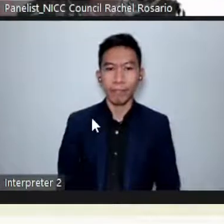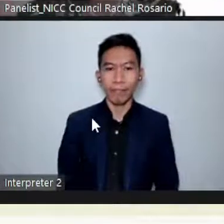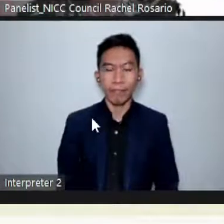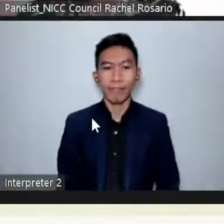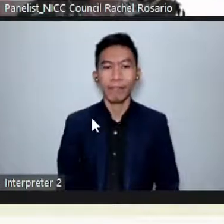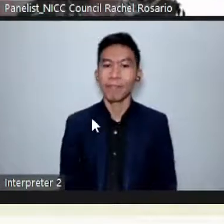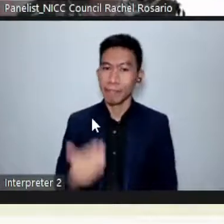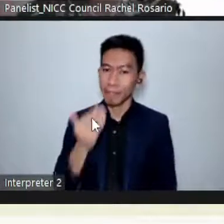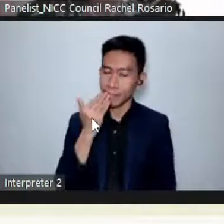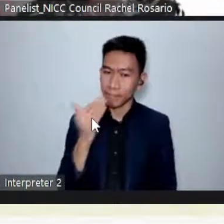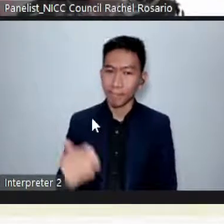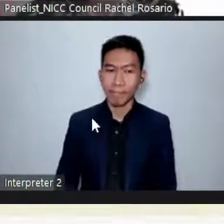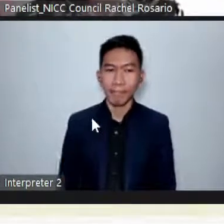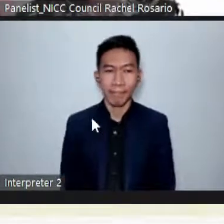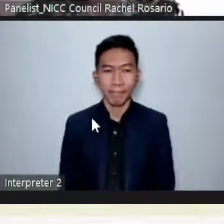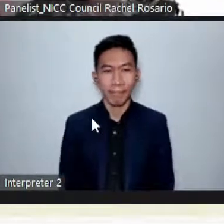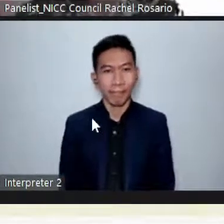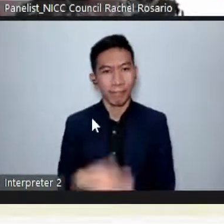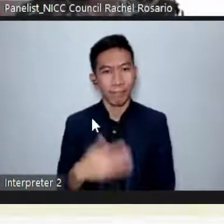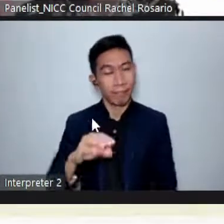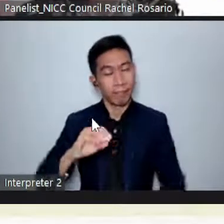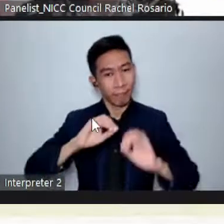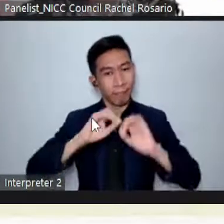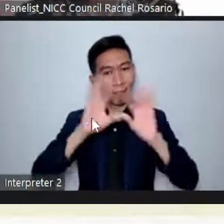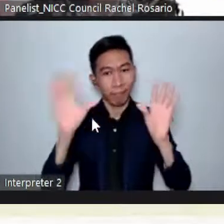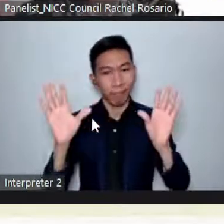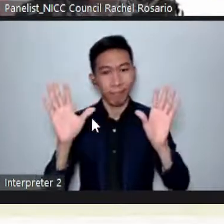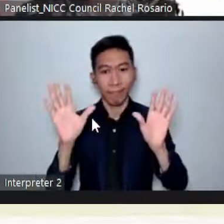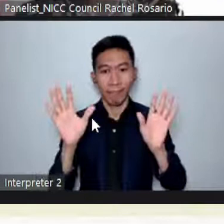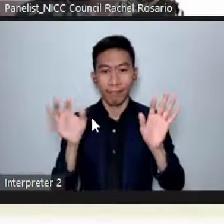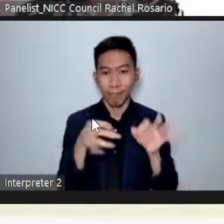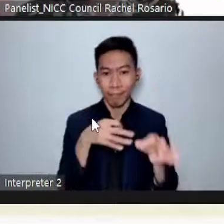Thank you. That was a very clear cut